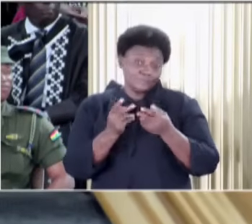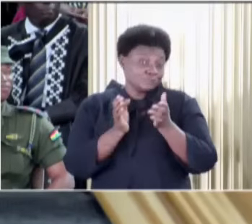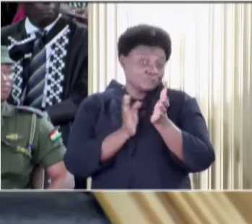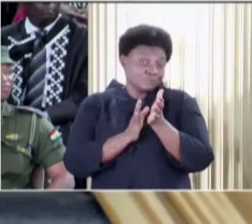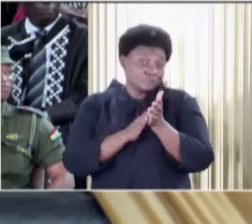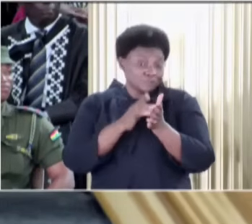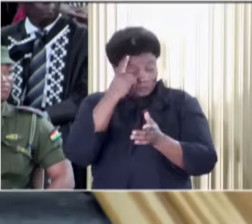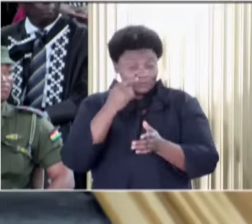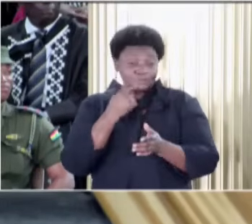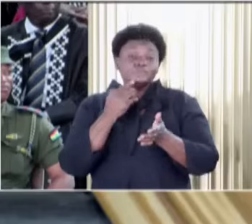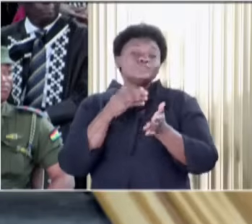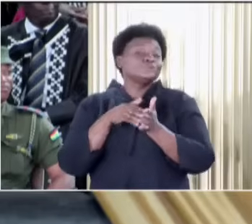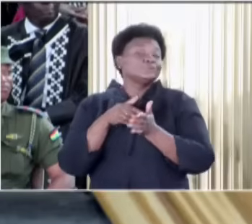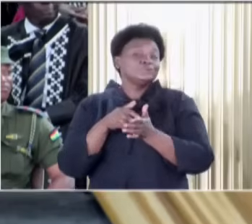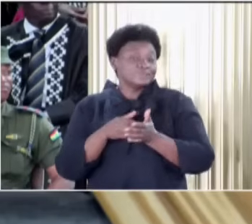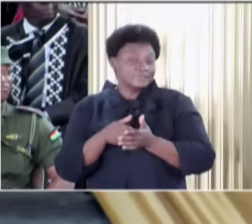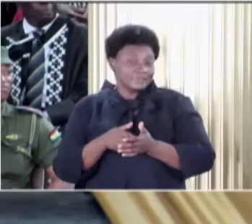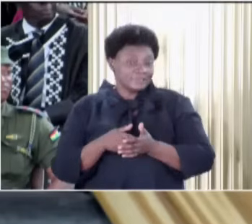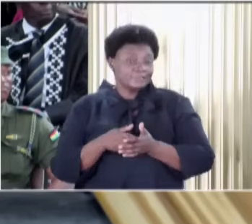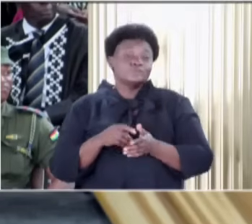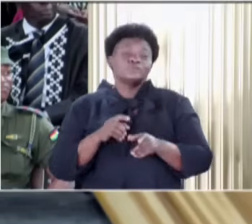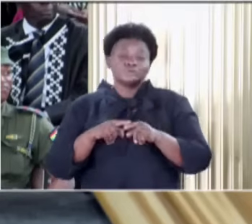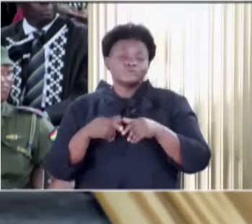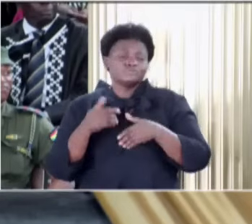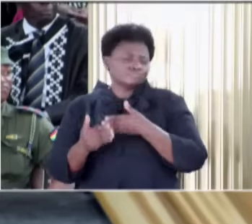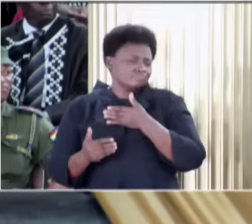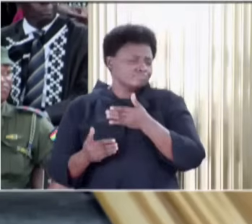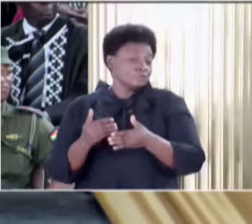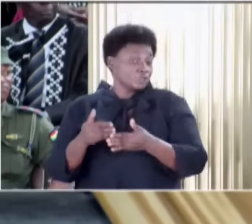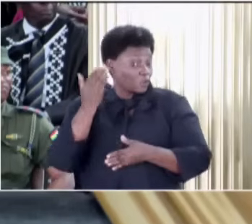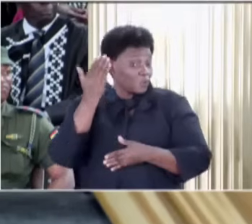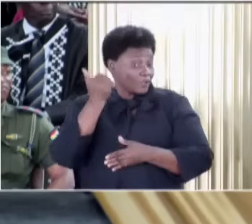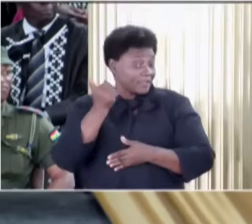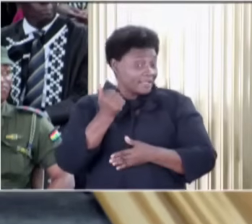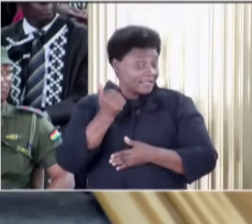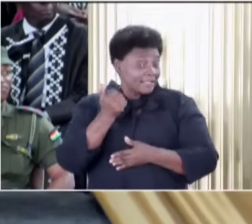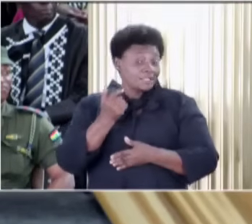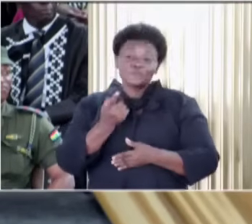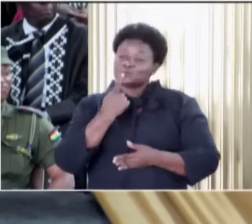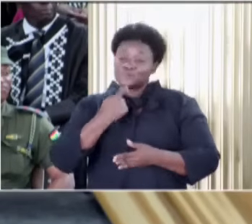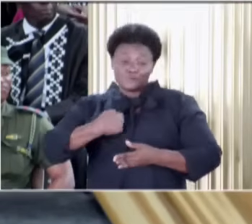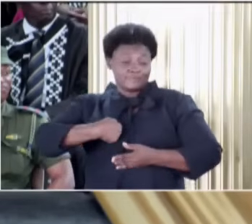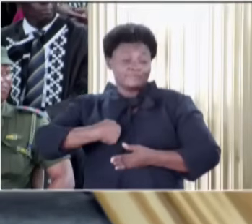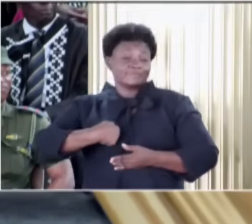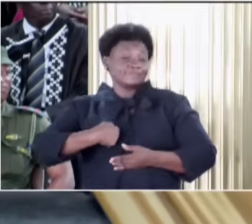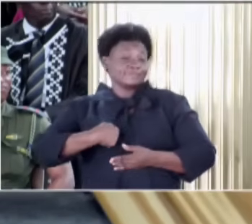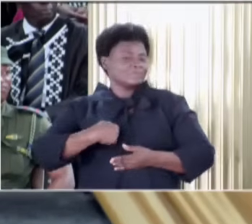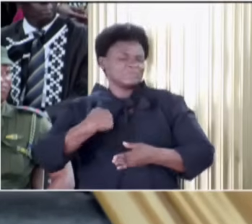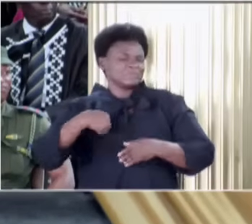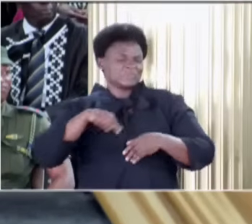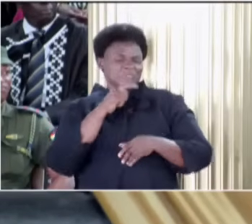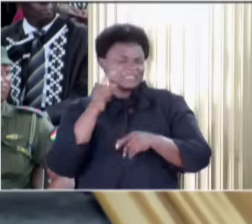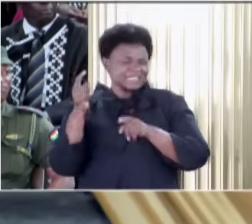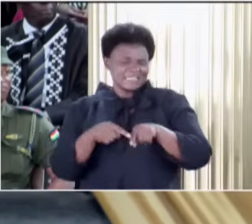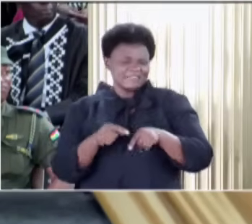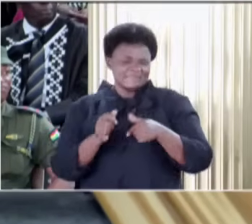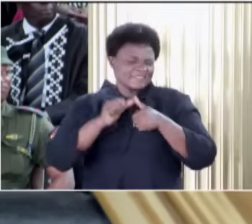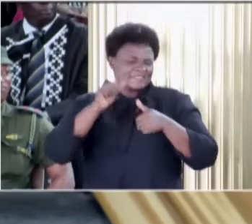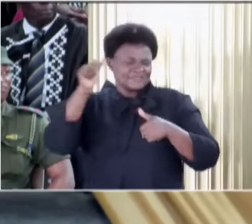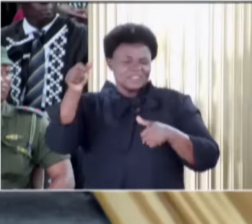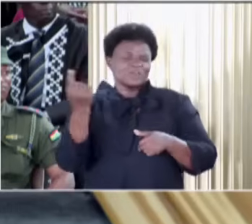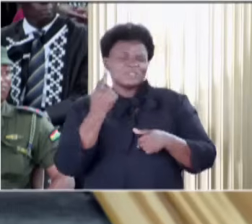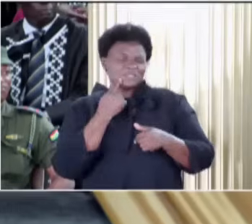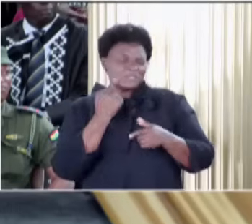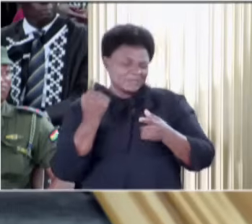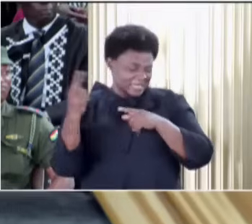weak. But we kept moving because we told ourselves we did not come this far only to come